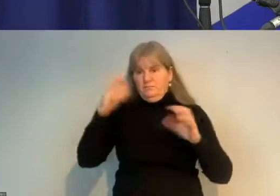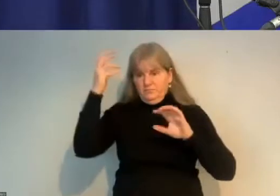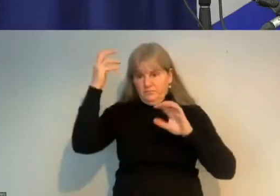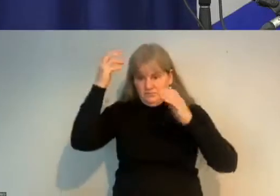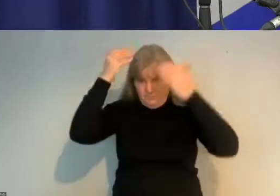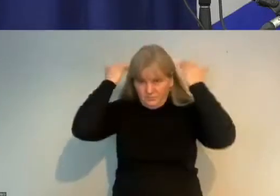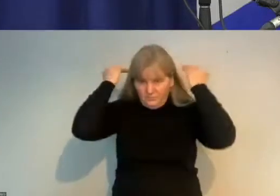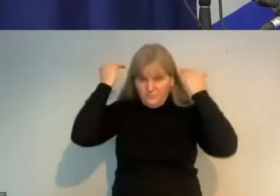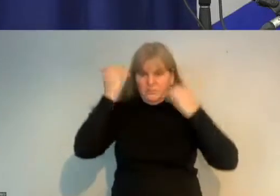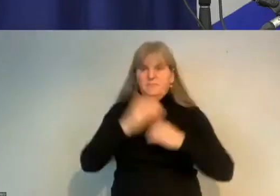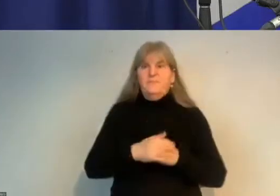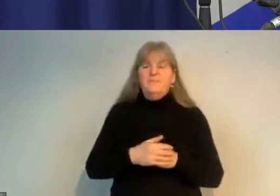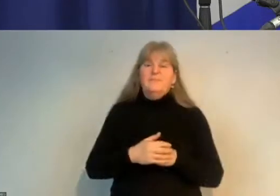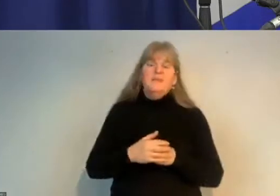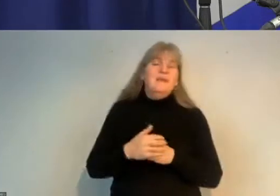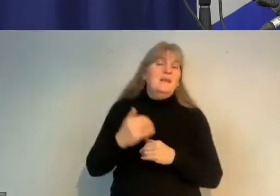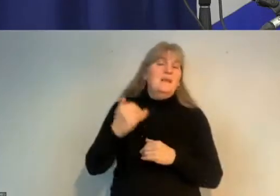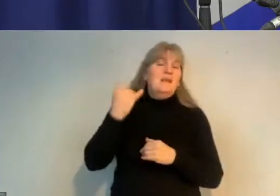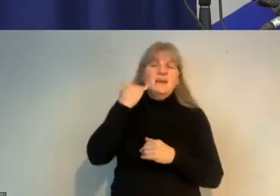care,